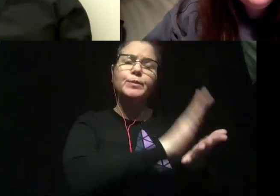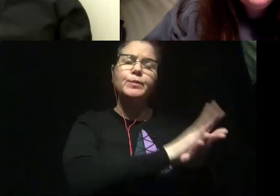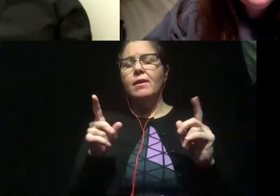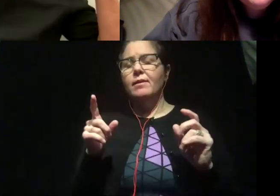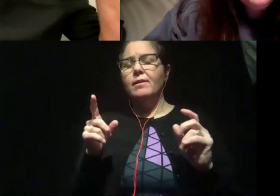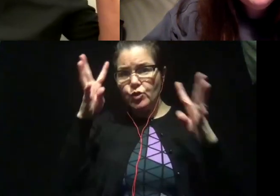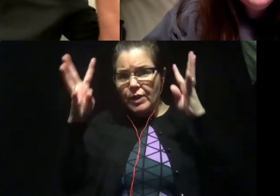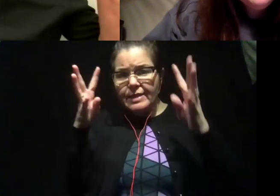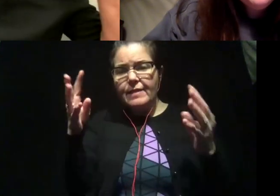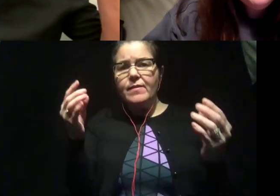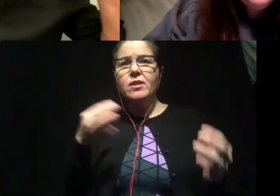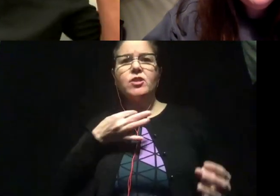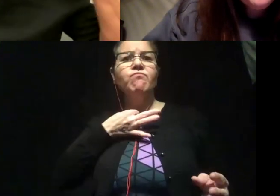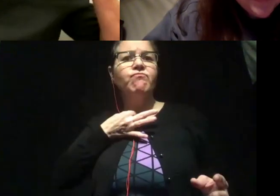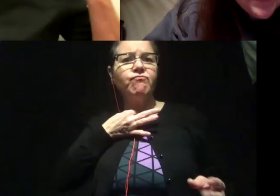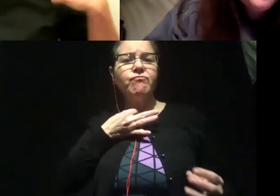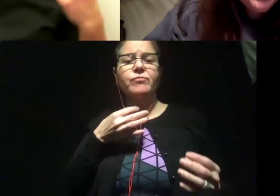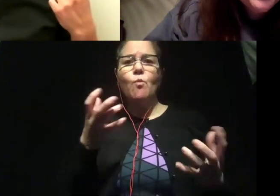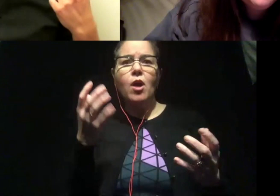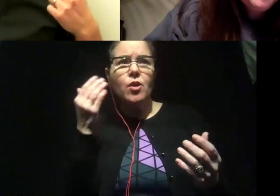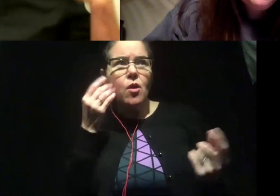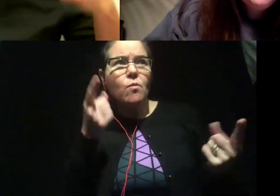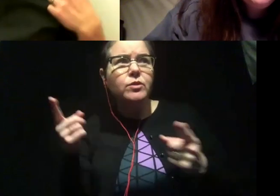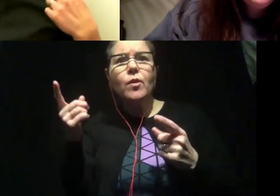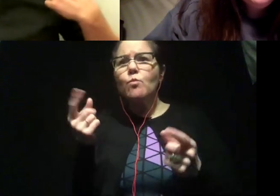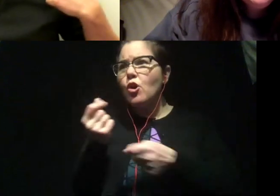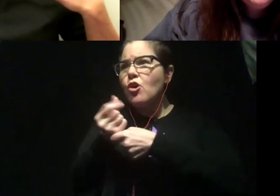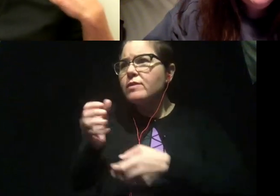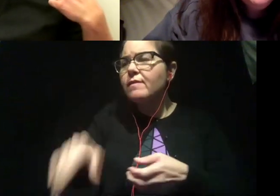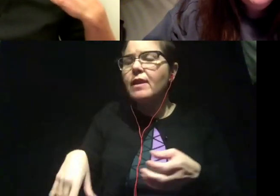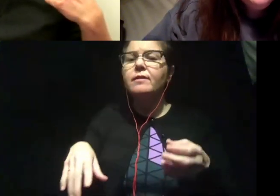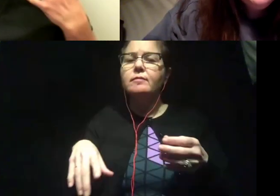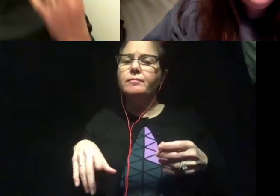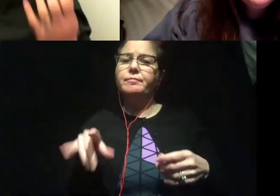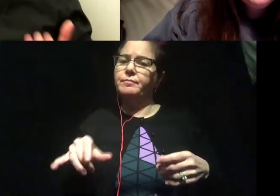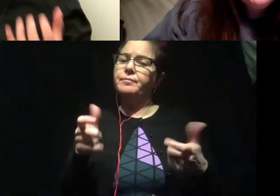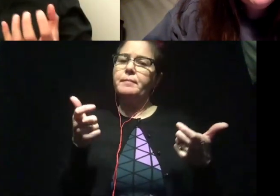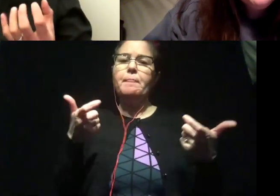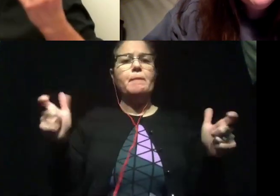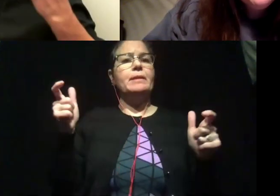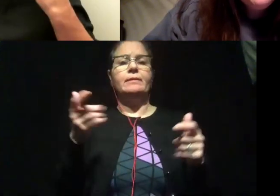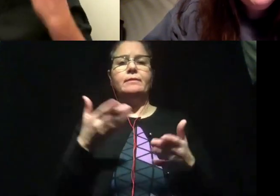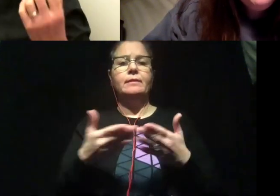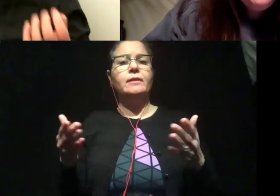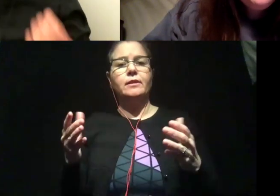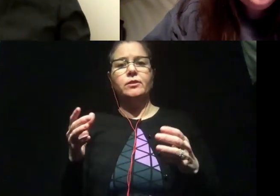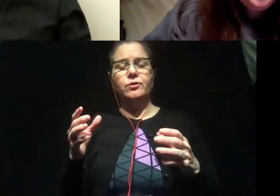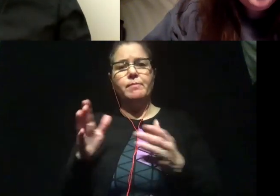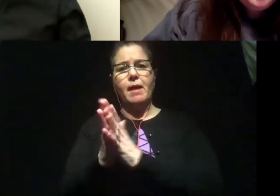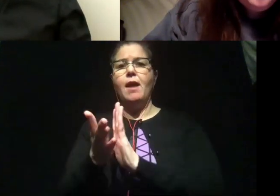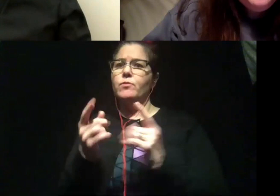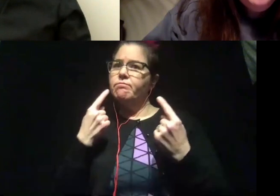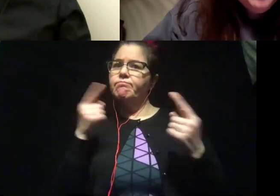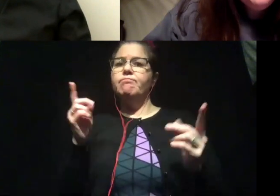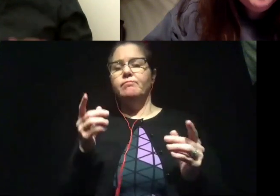really creativity and curiosity, just always wanting to know what's going on and what's causing it, is like the biggest thing to be a really successful